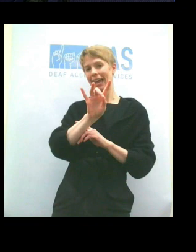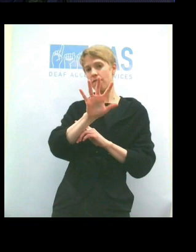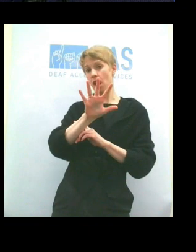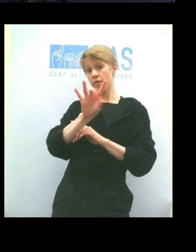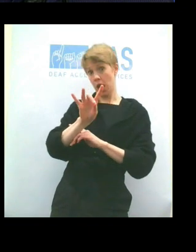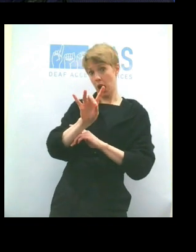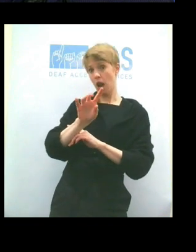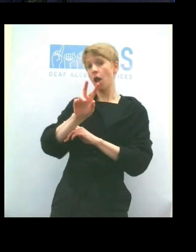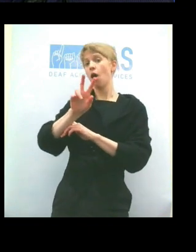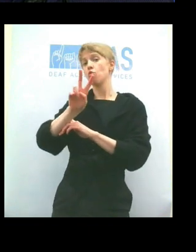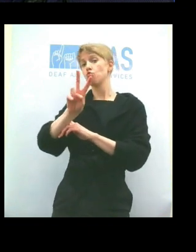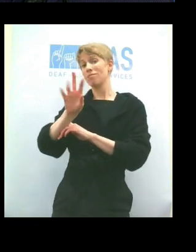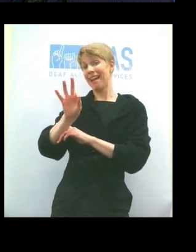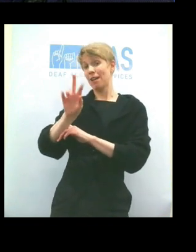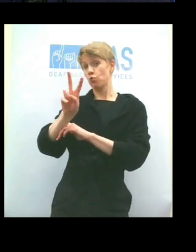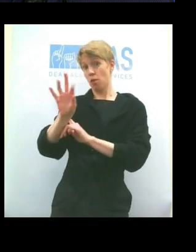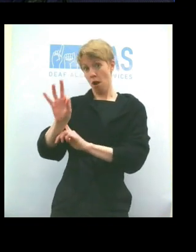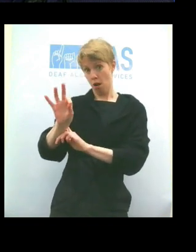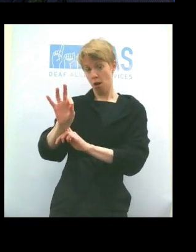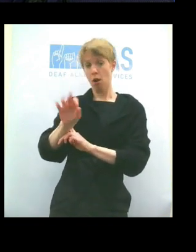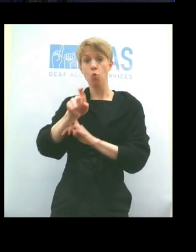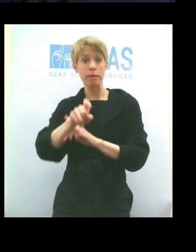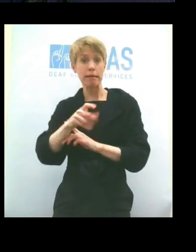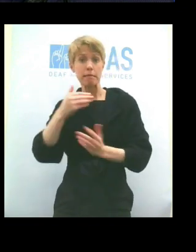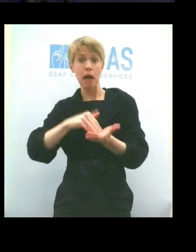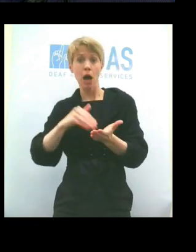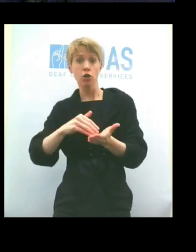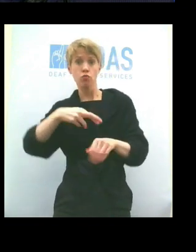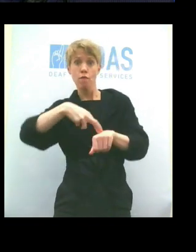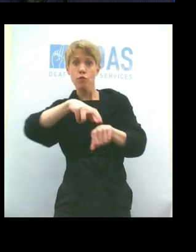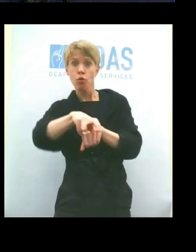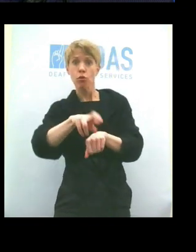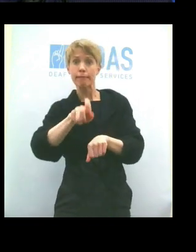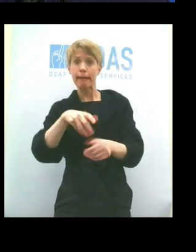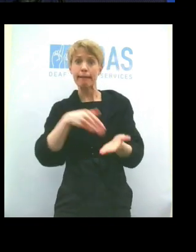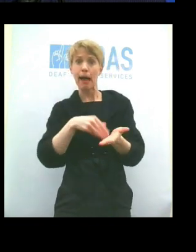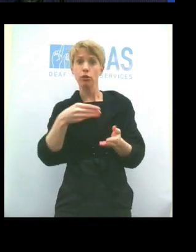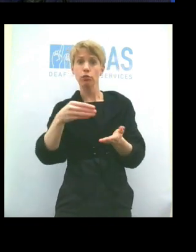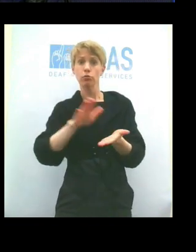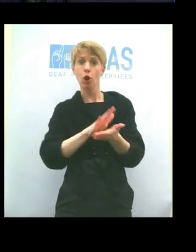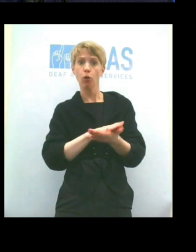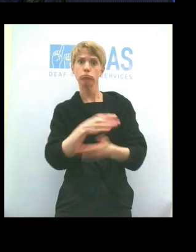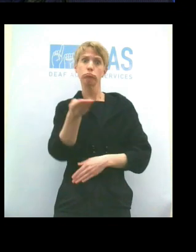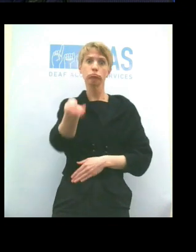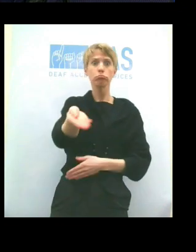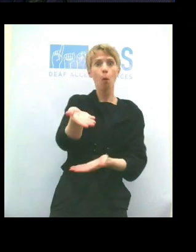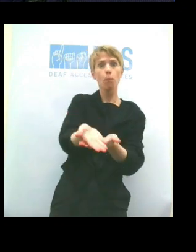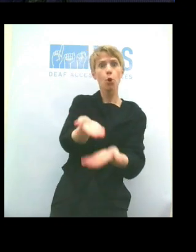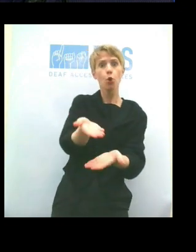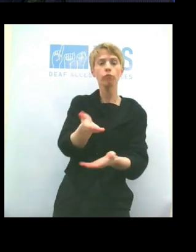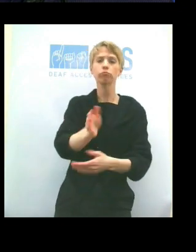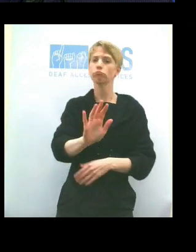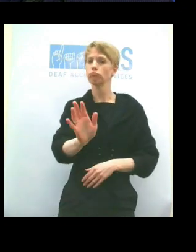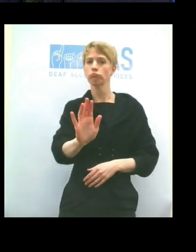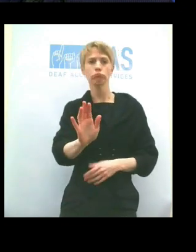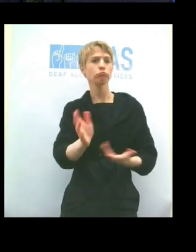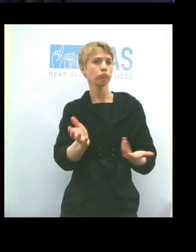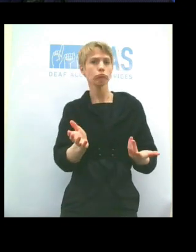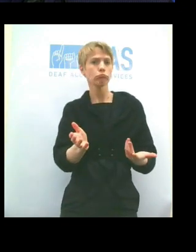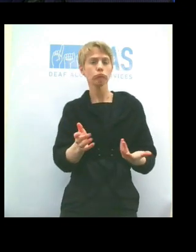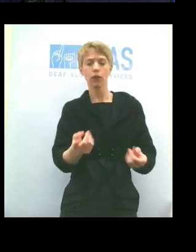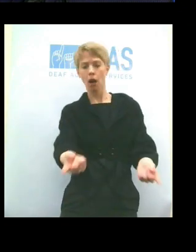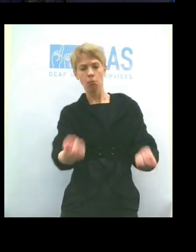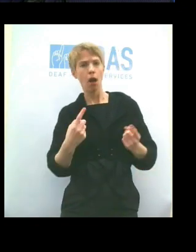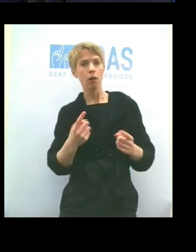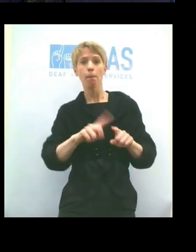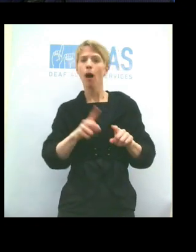716-858-2929. You do not need to have a doctor's referral. You do not need to even have a physician, but it is by appointment